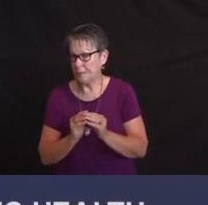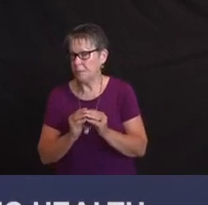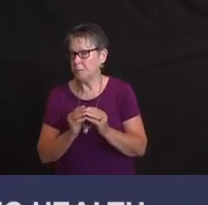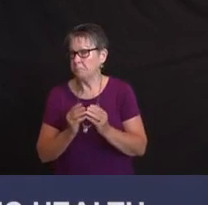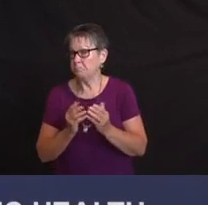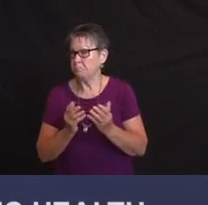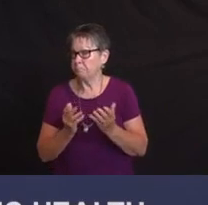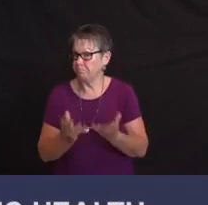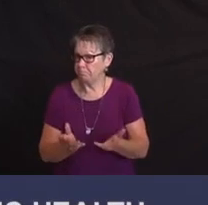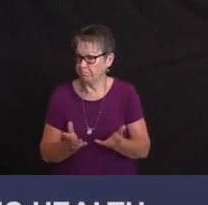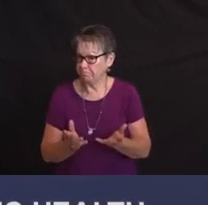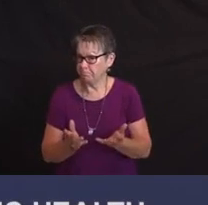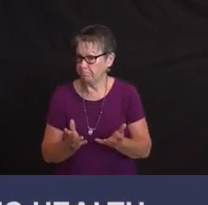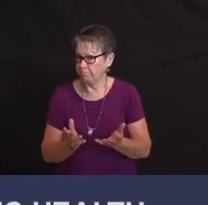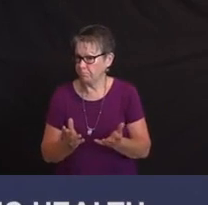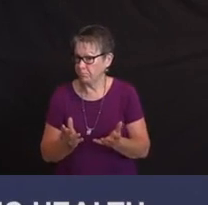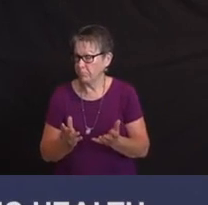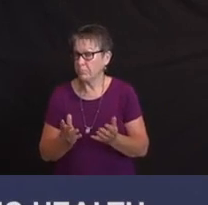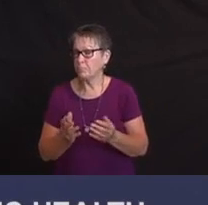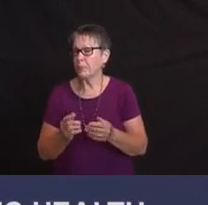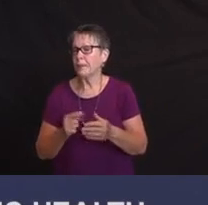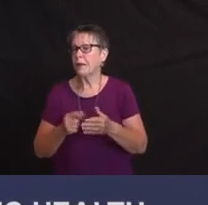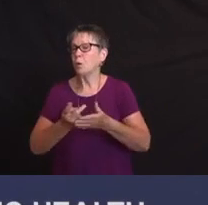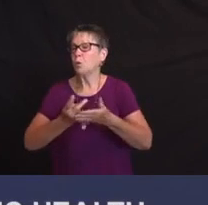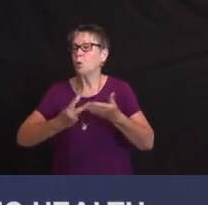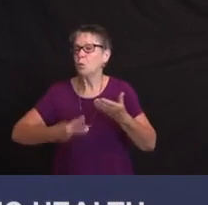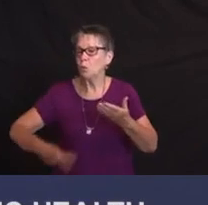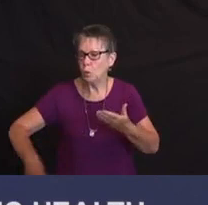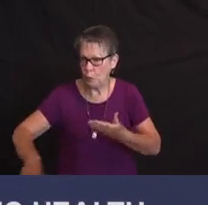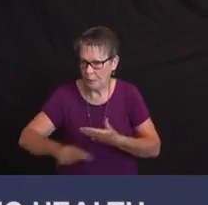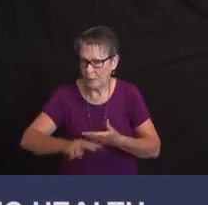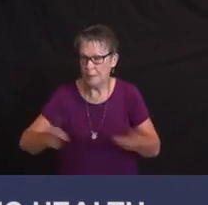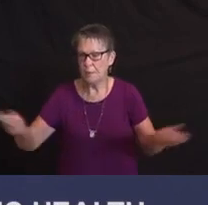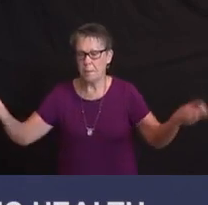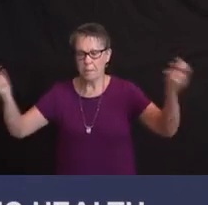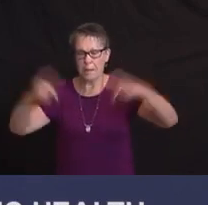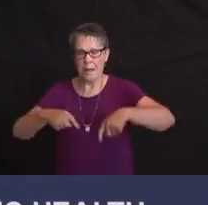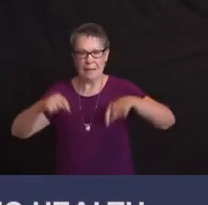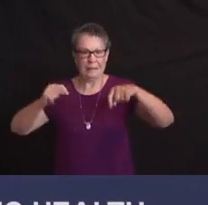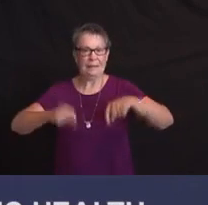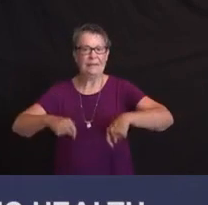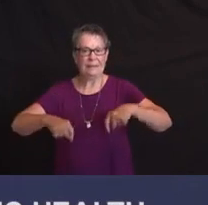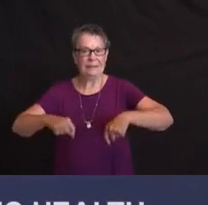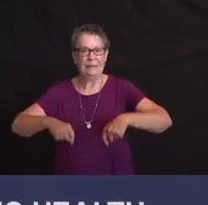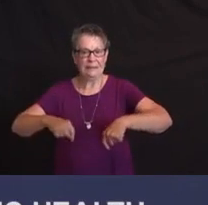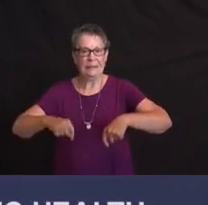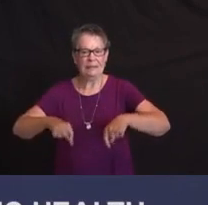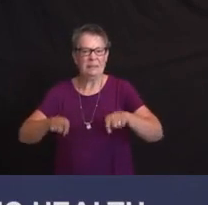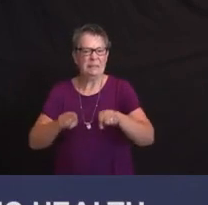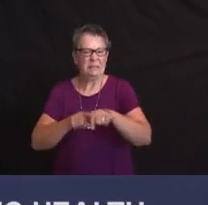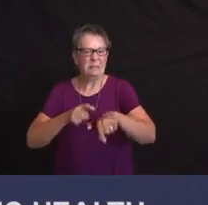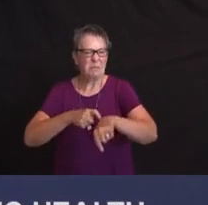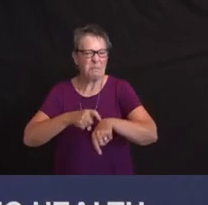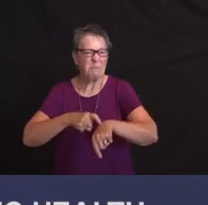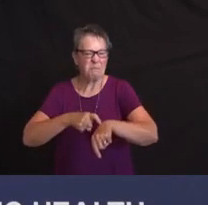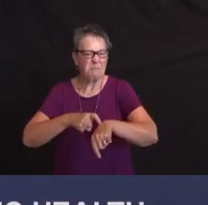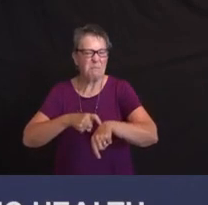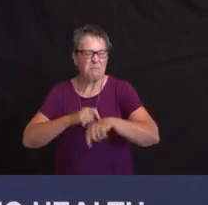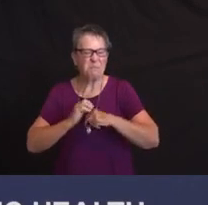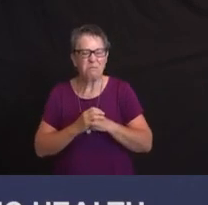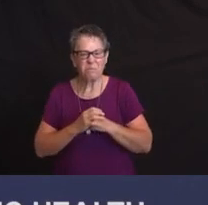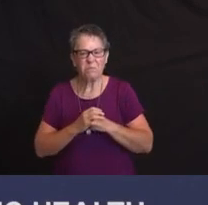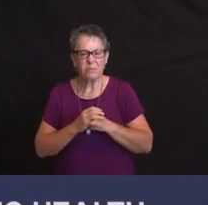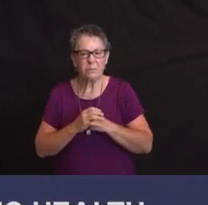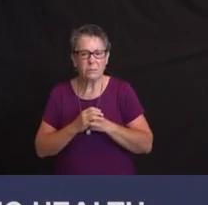we'll be gathering here 2 weeks from today at the same time, same station. And again, particularly as we turn toward back to